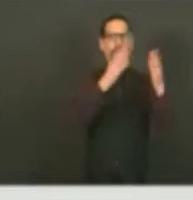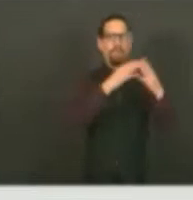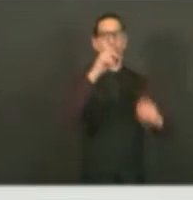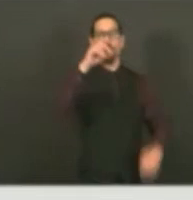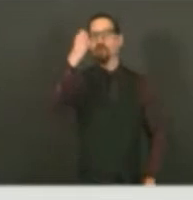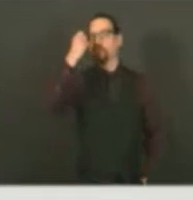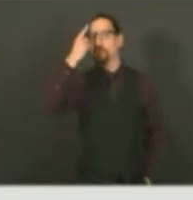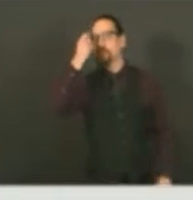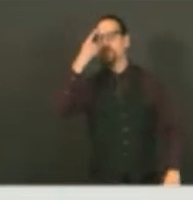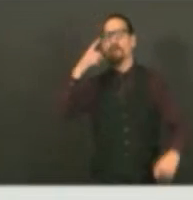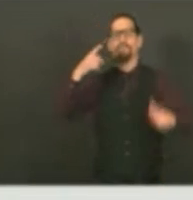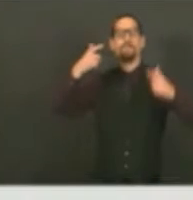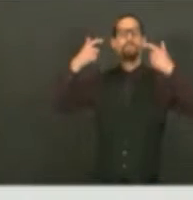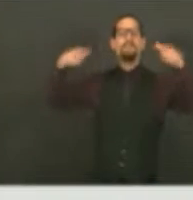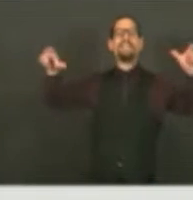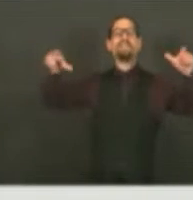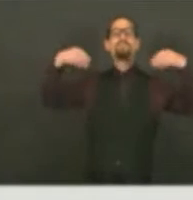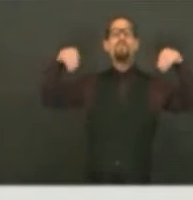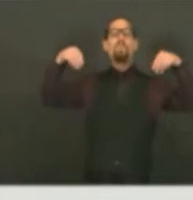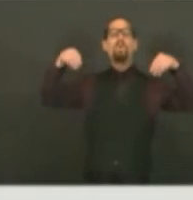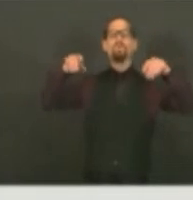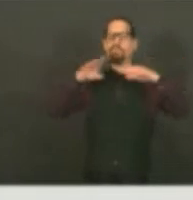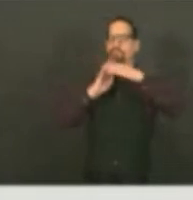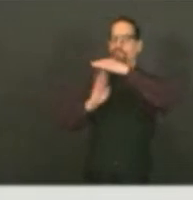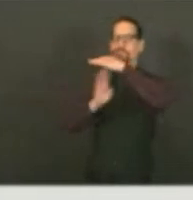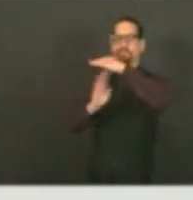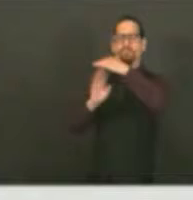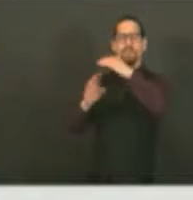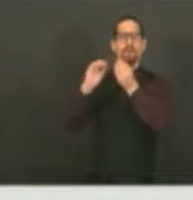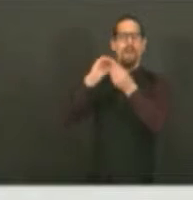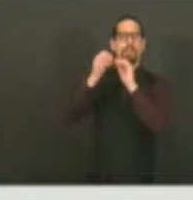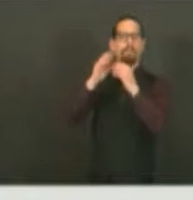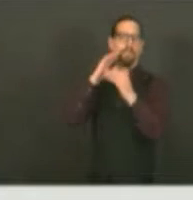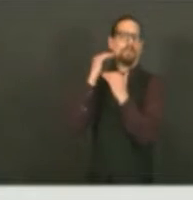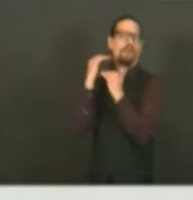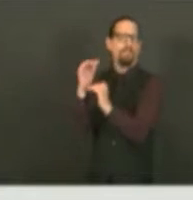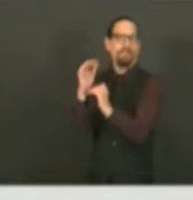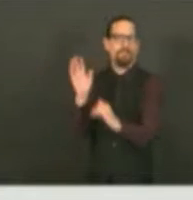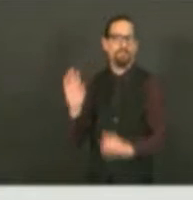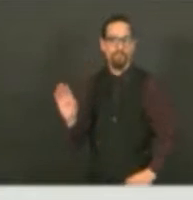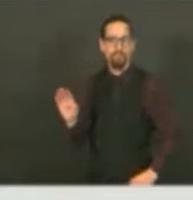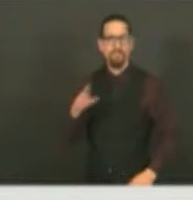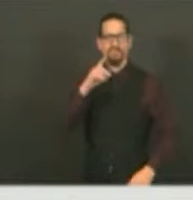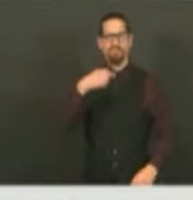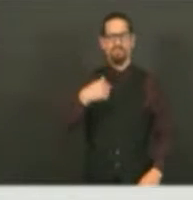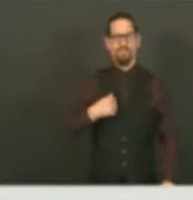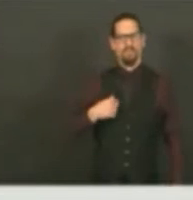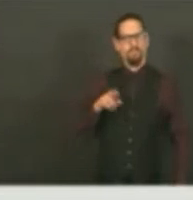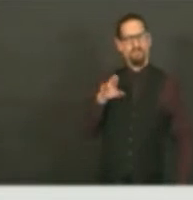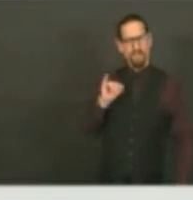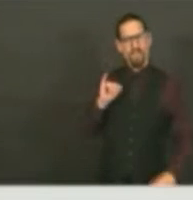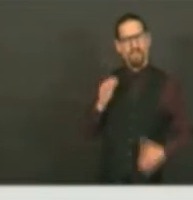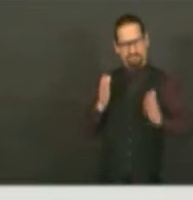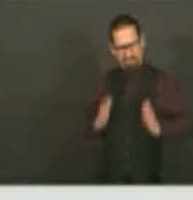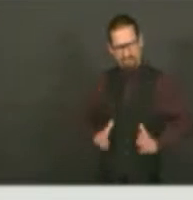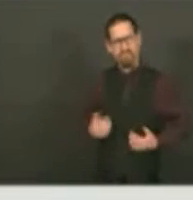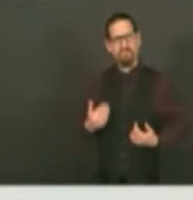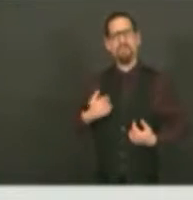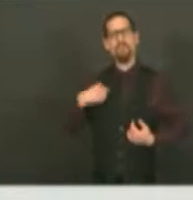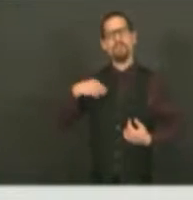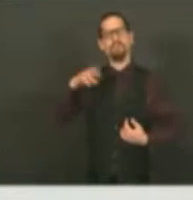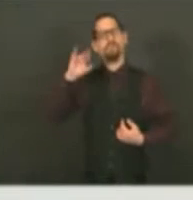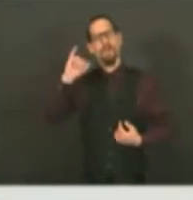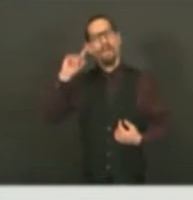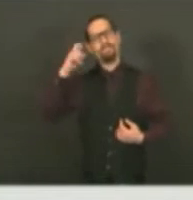would say, as a Rhode Islander and as your governor, please shop local if you can. Shop online and shop